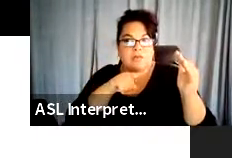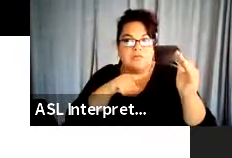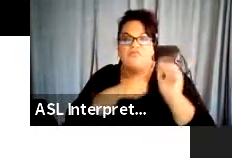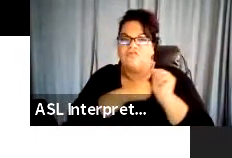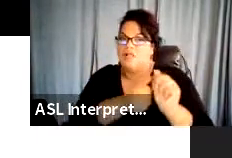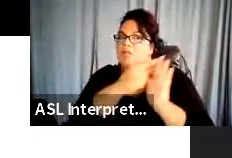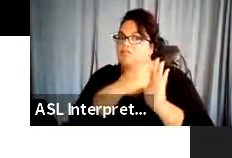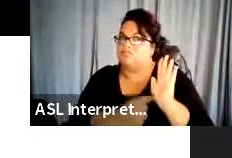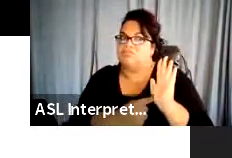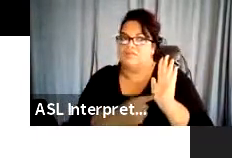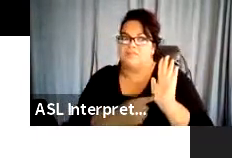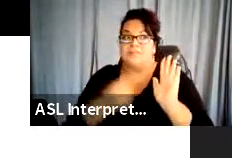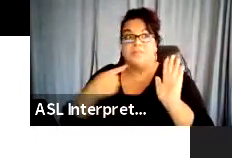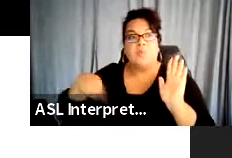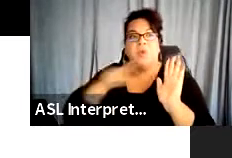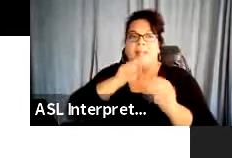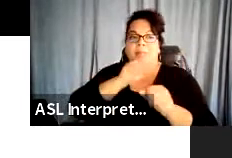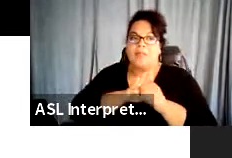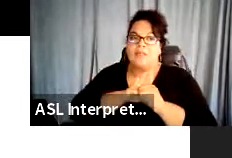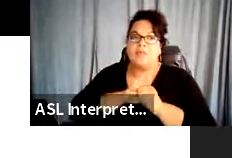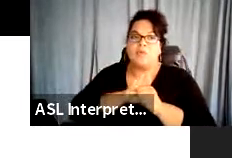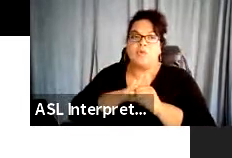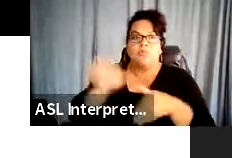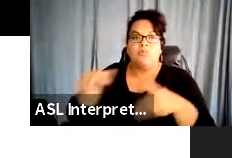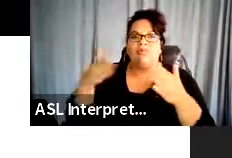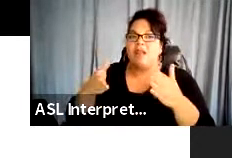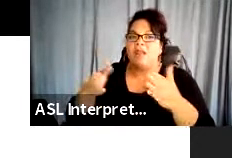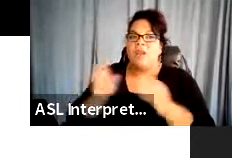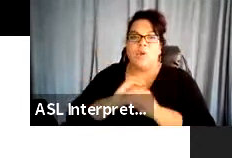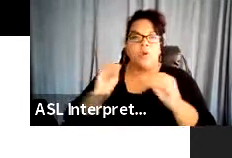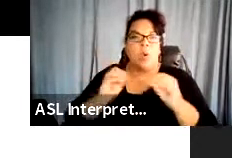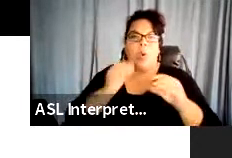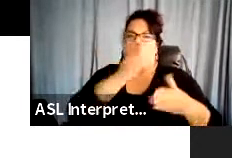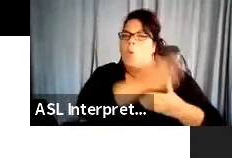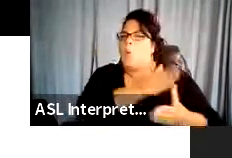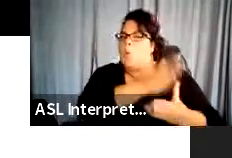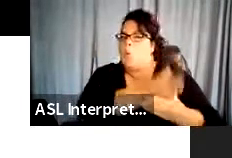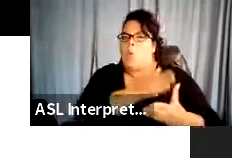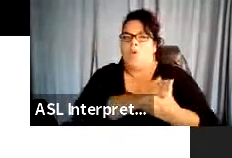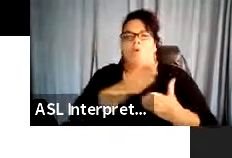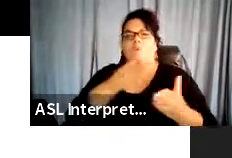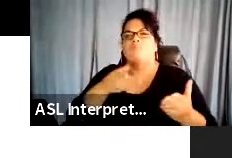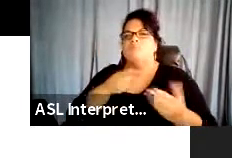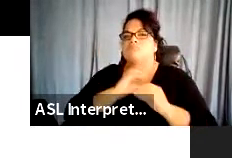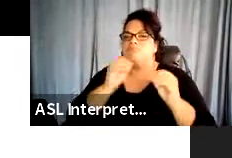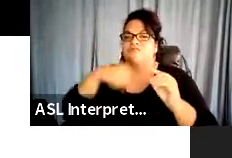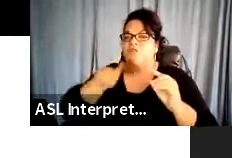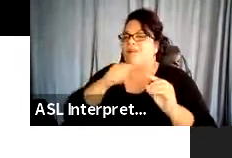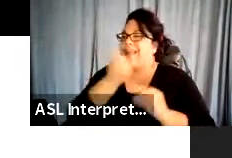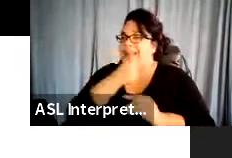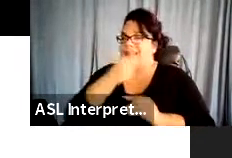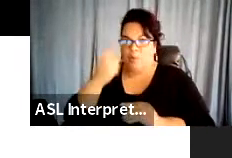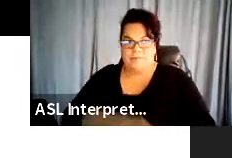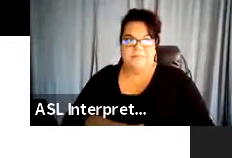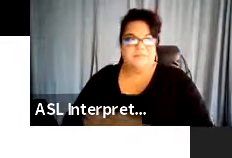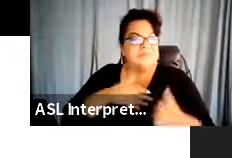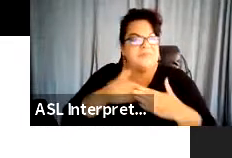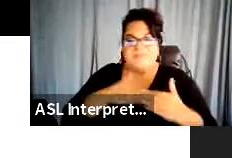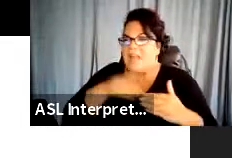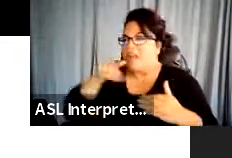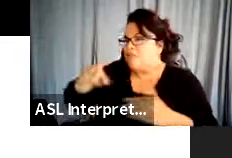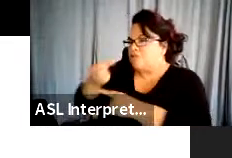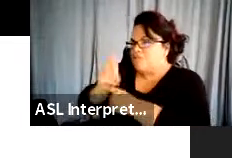We are committed to providing a harassment-free experience for everyone, regardless of